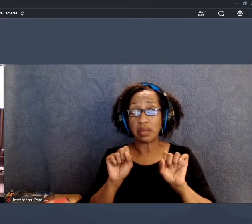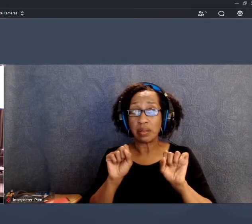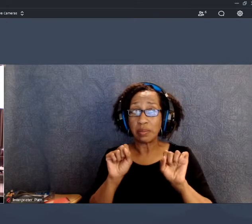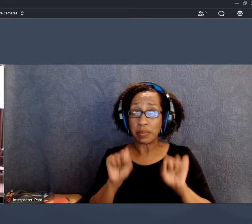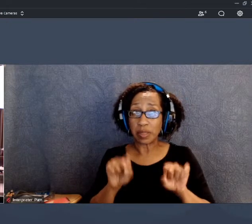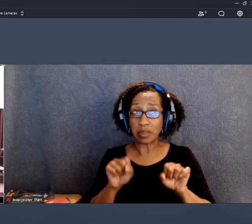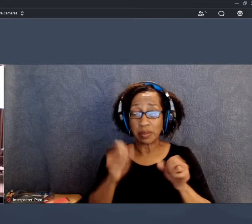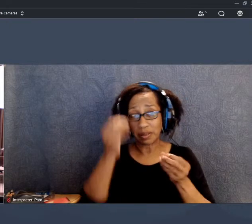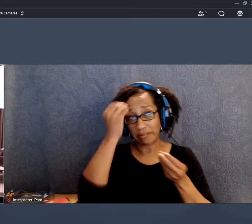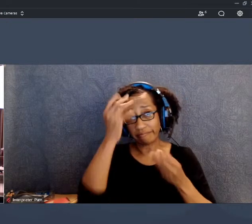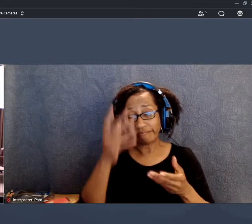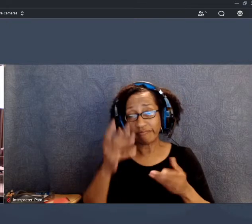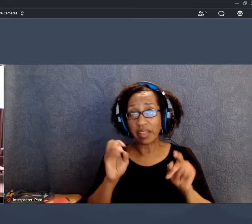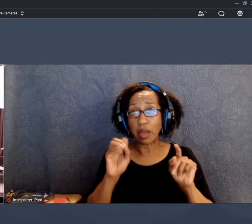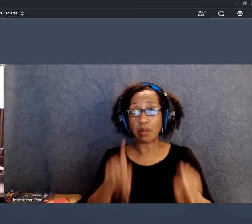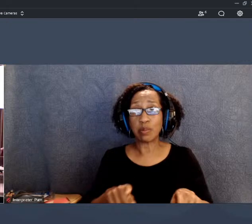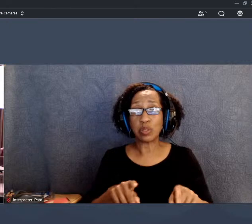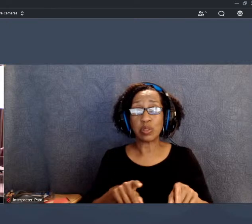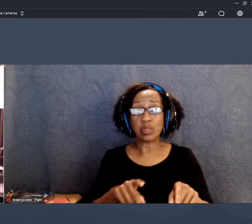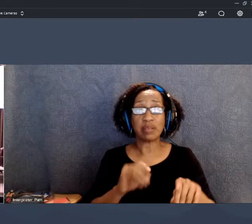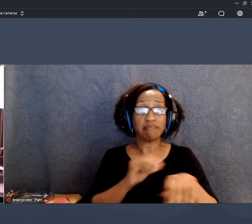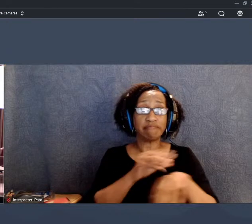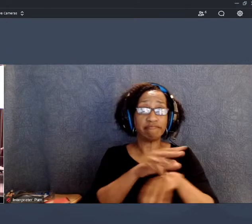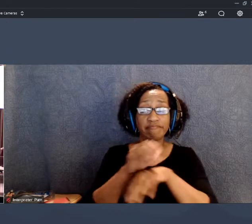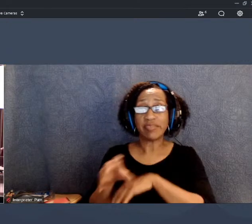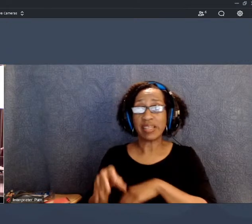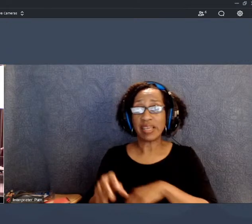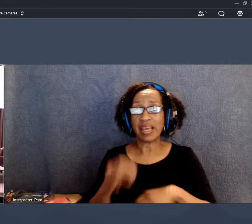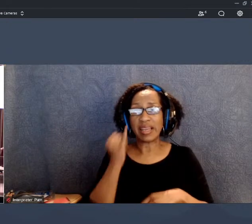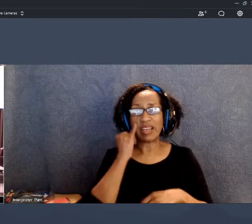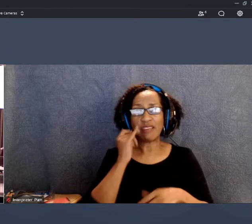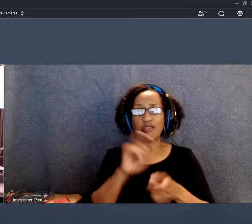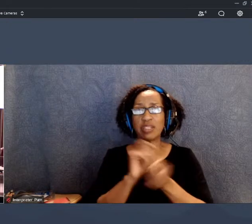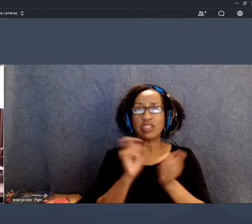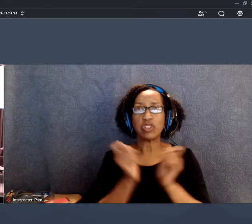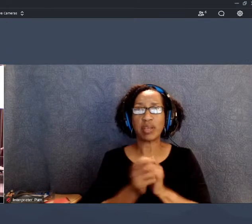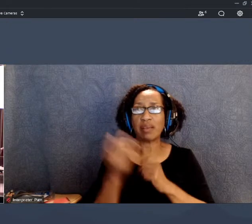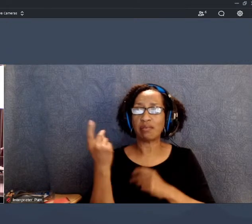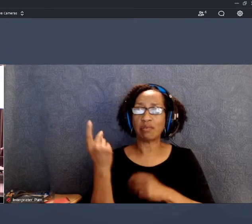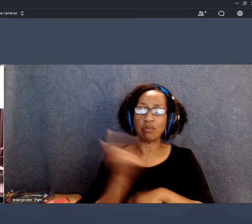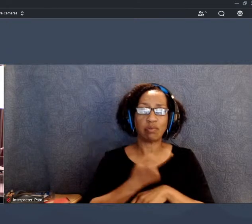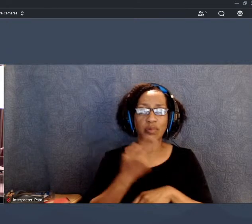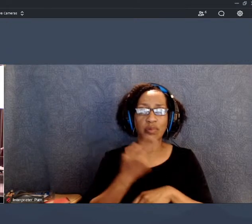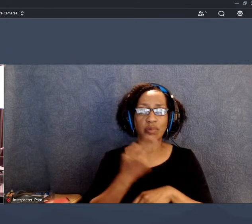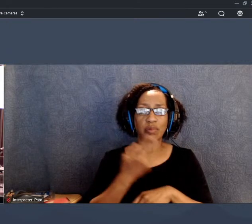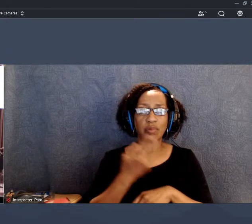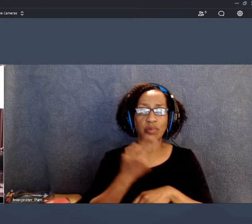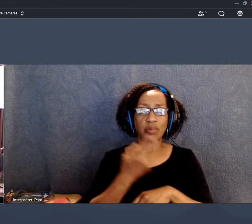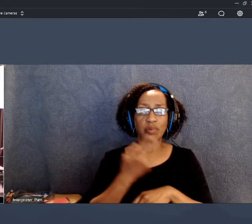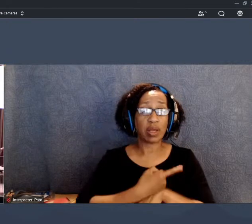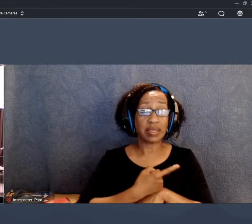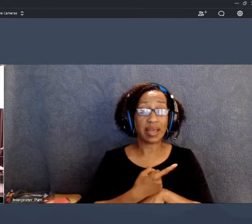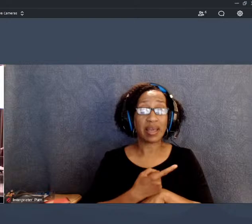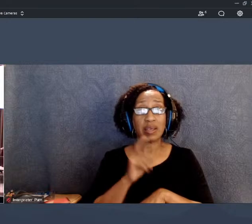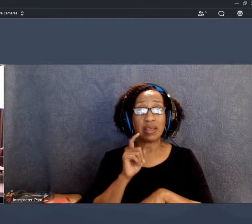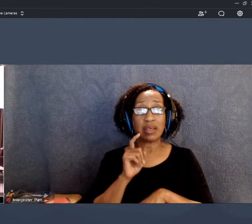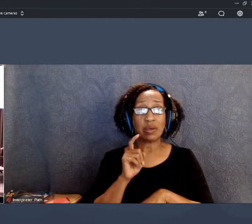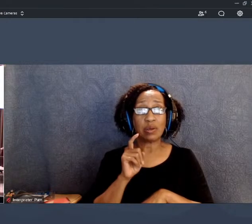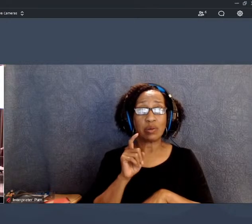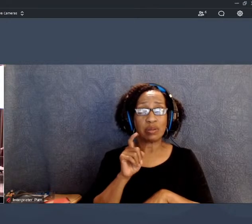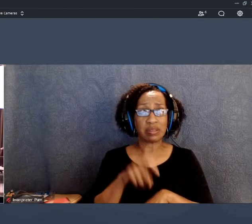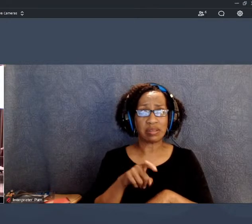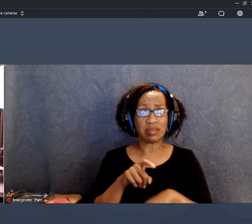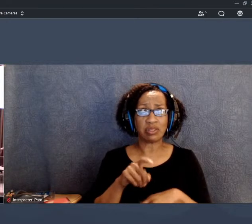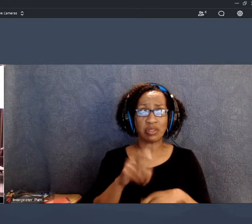law change overnight and think everybody's supposed to understand and accept it. We need to start being a little bit more reasonable in